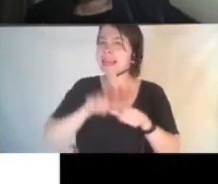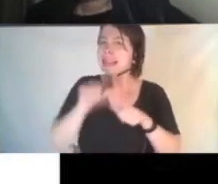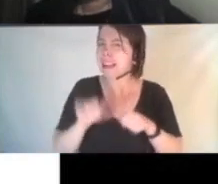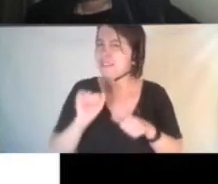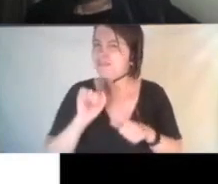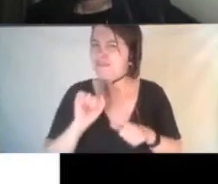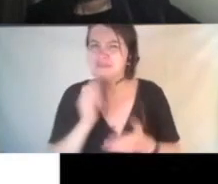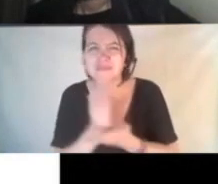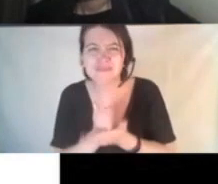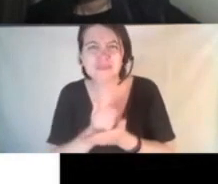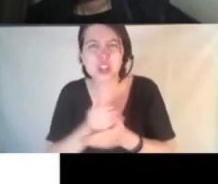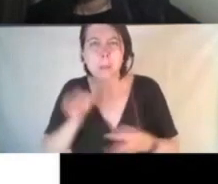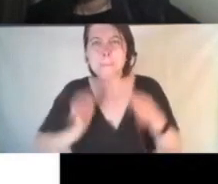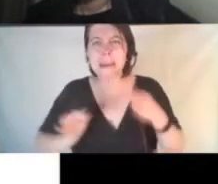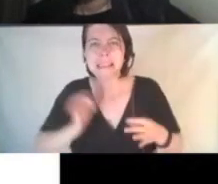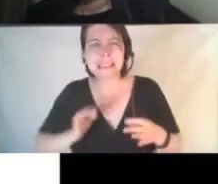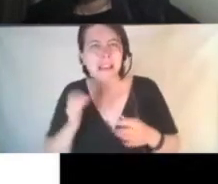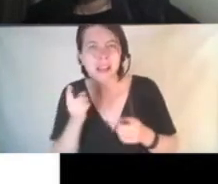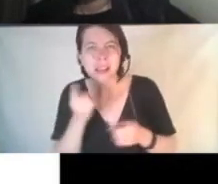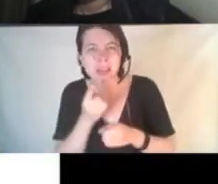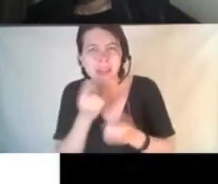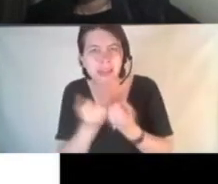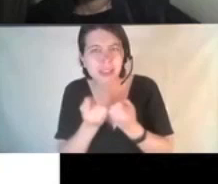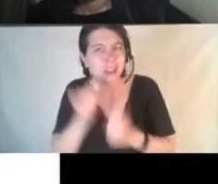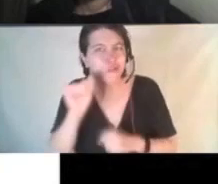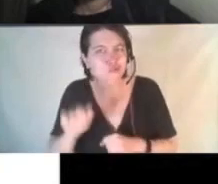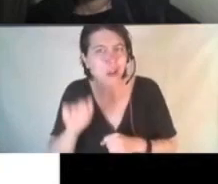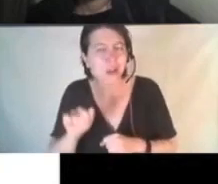Yes, yeah, it led into the political things, which was